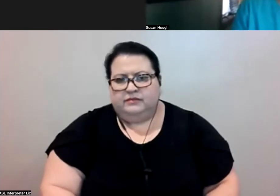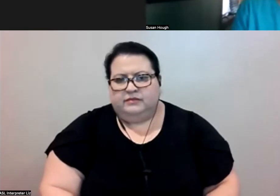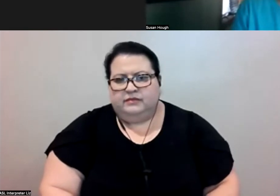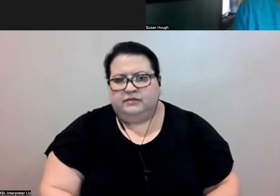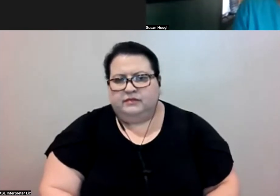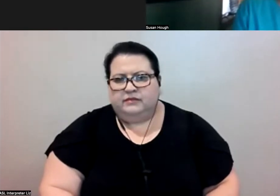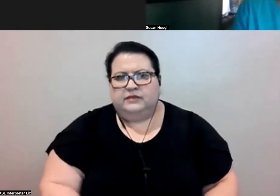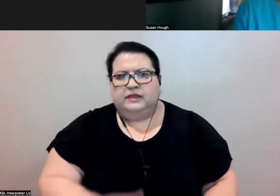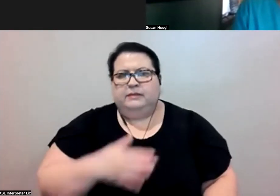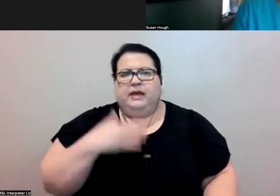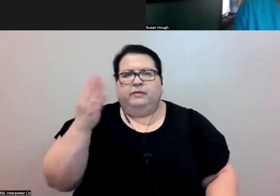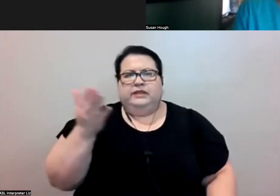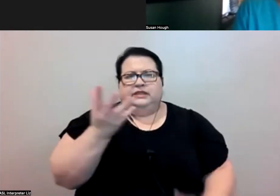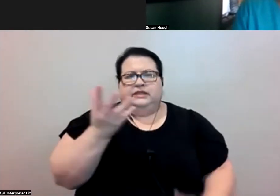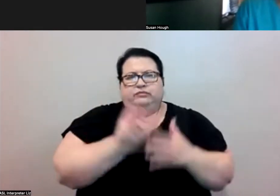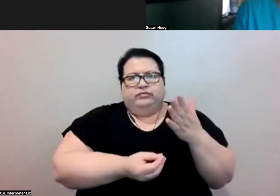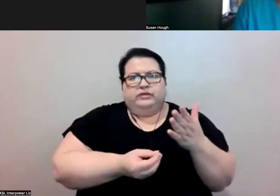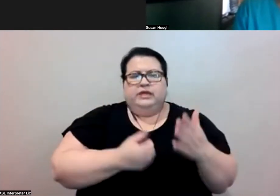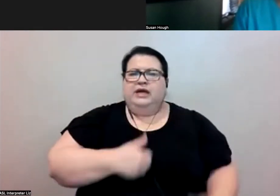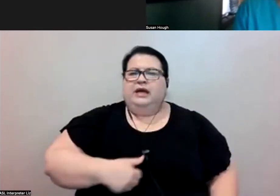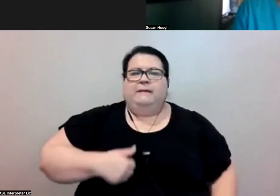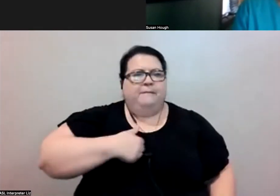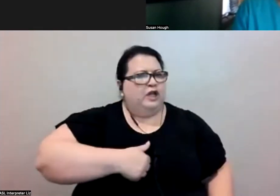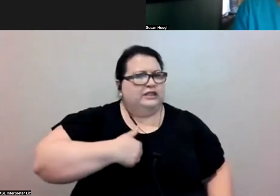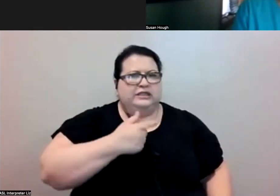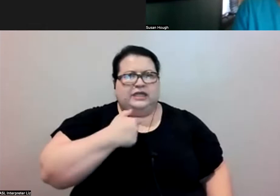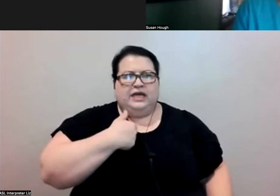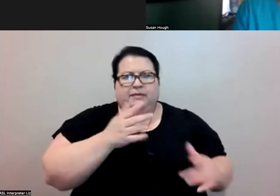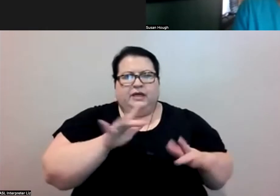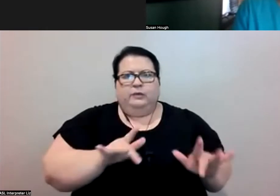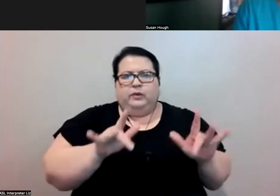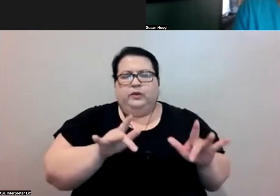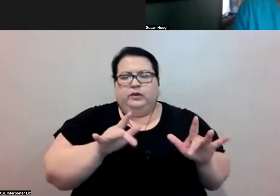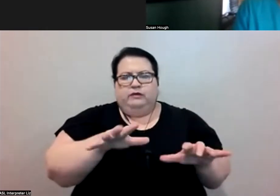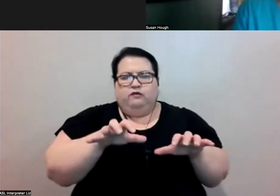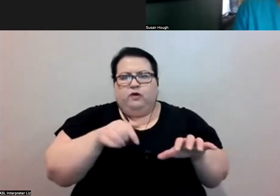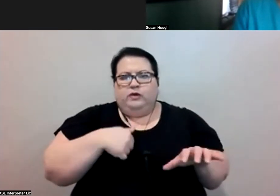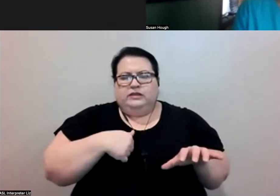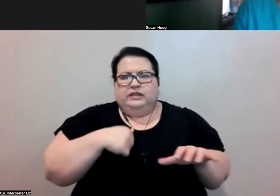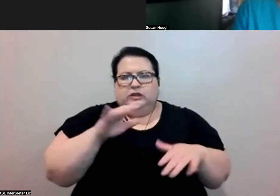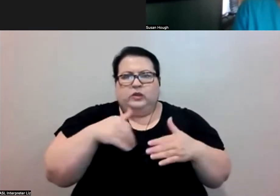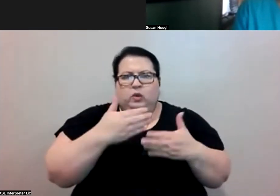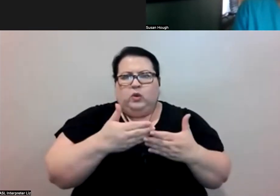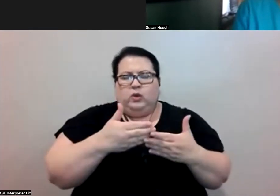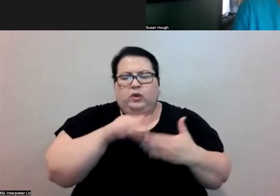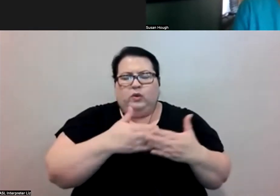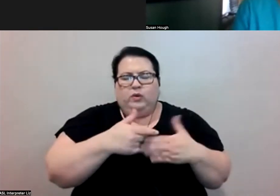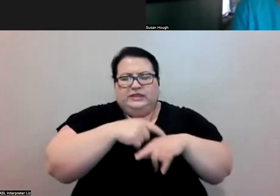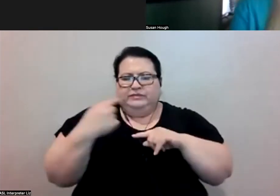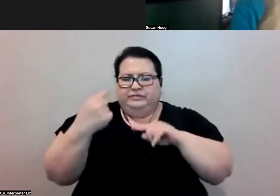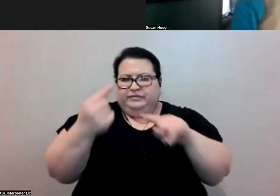Do I apologize? I've actually been like, my computer has been frozen this entire time, and I've just